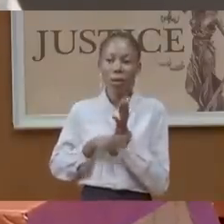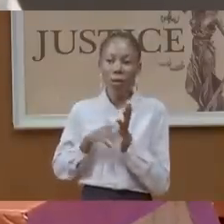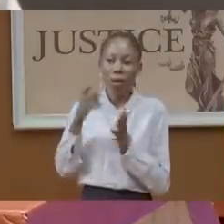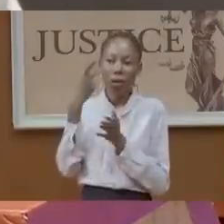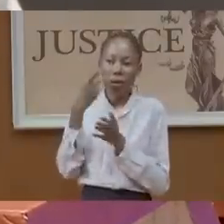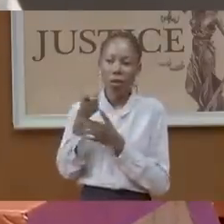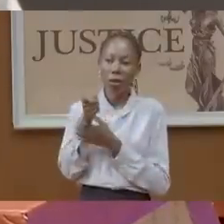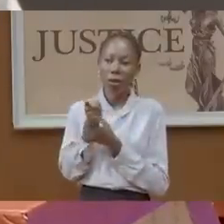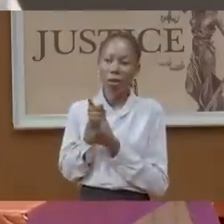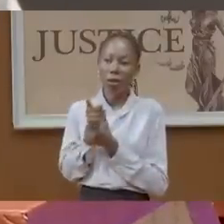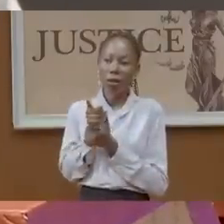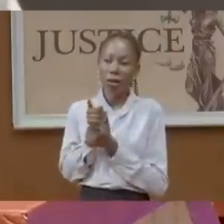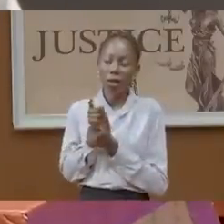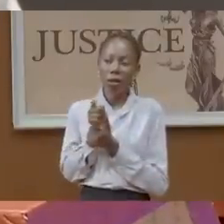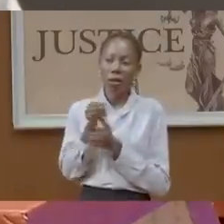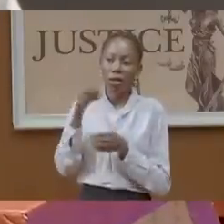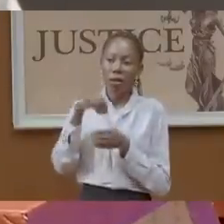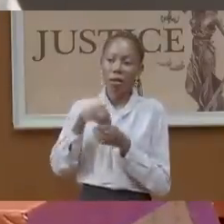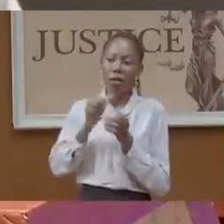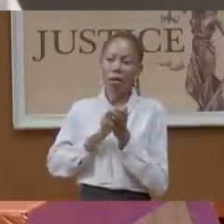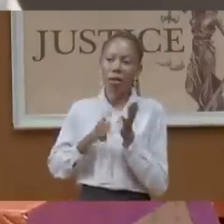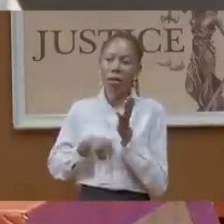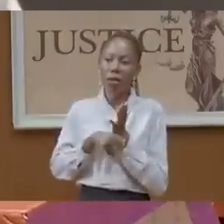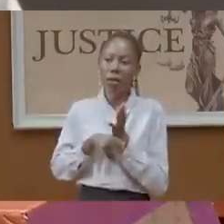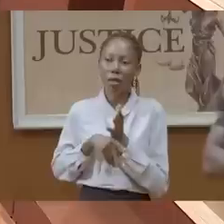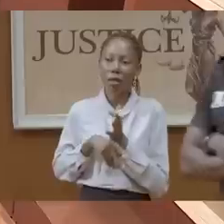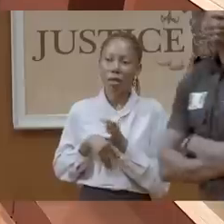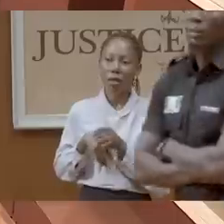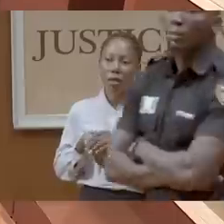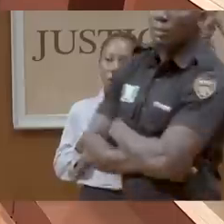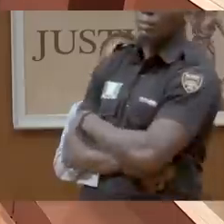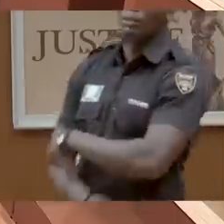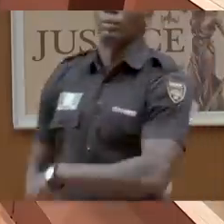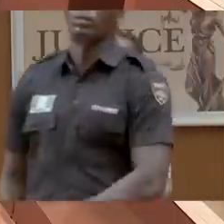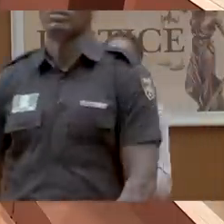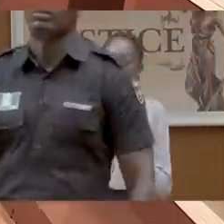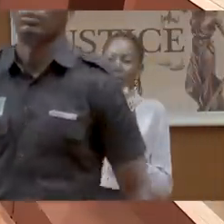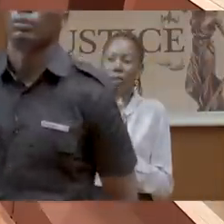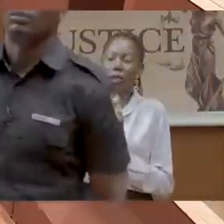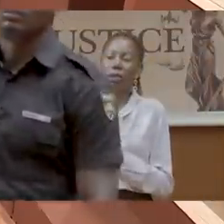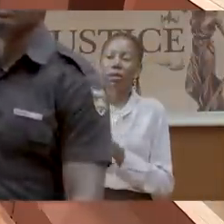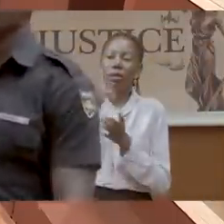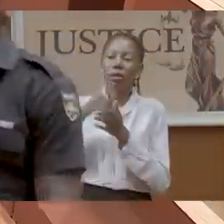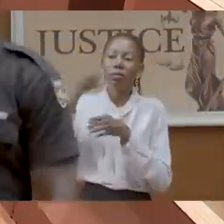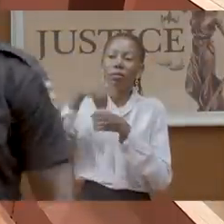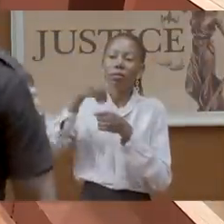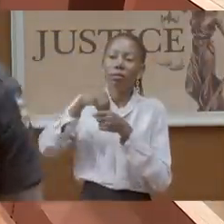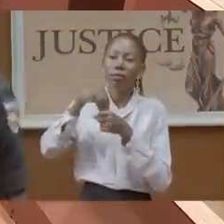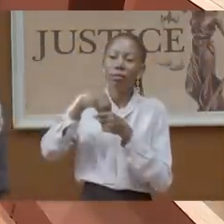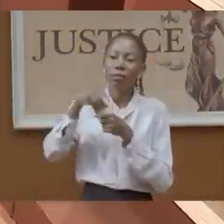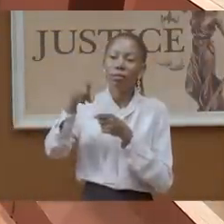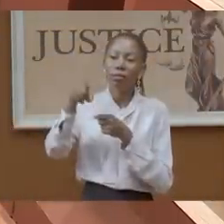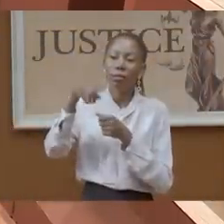saw September last year, 2001. Say, have you connected to the man of God? And he was answering. In fact, this